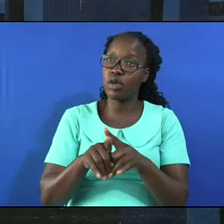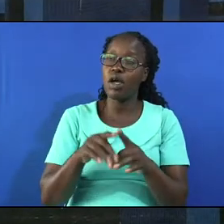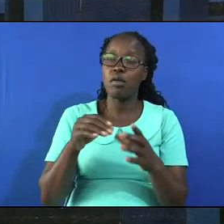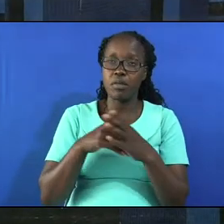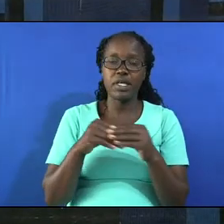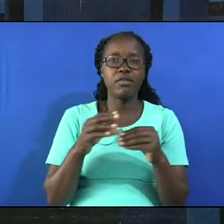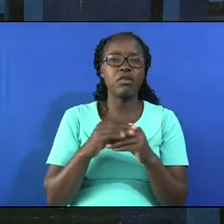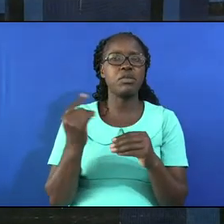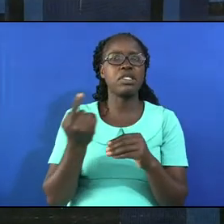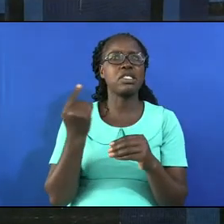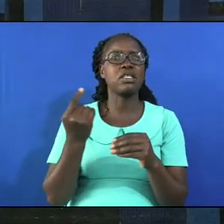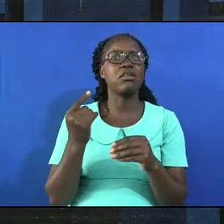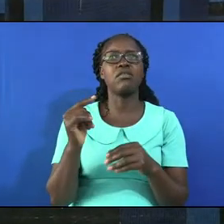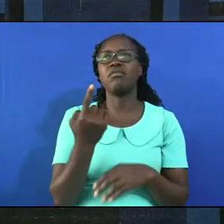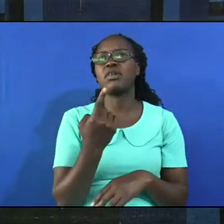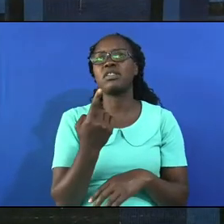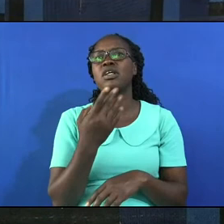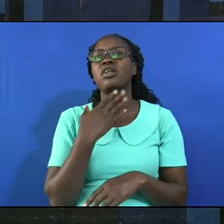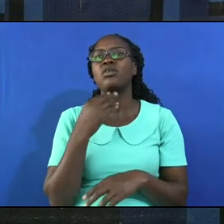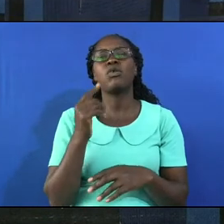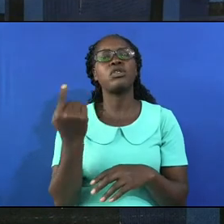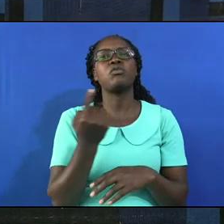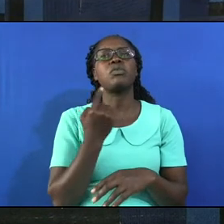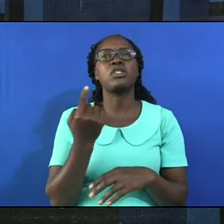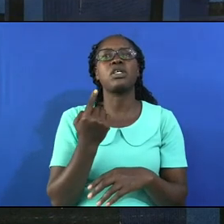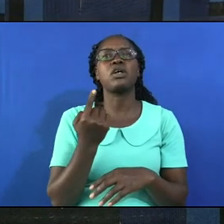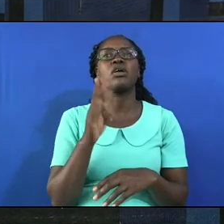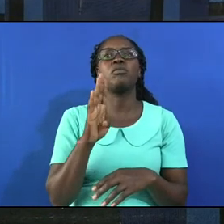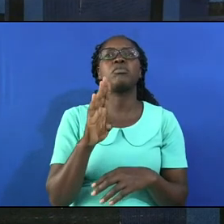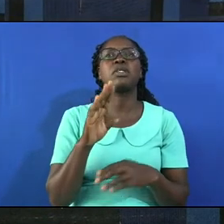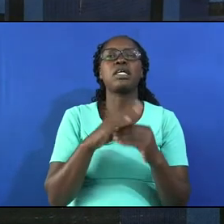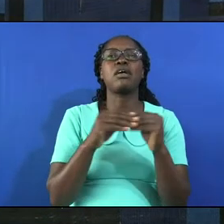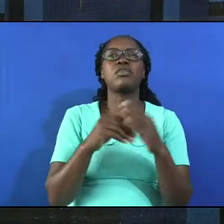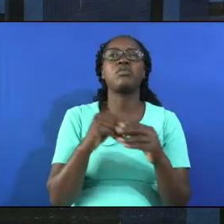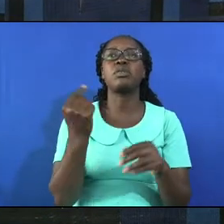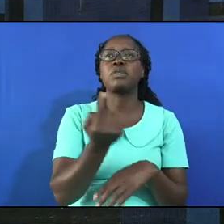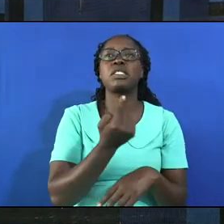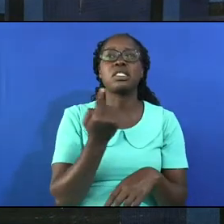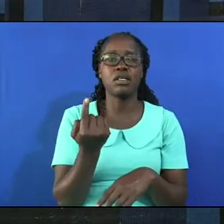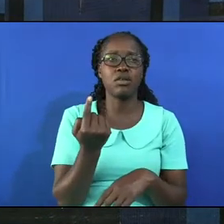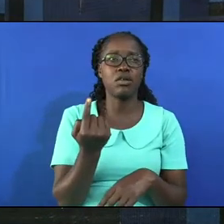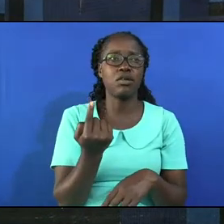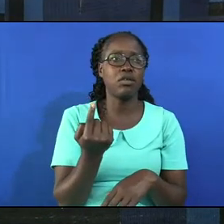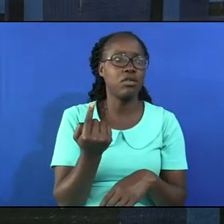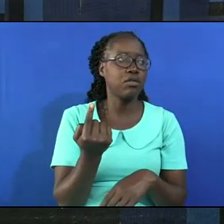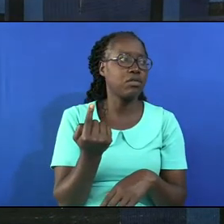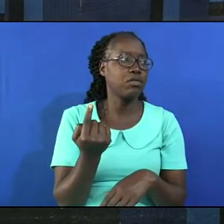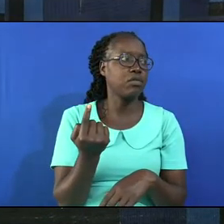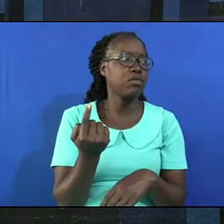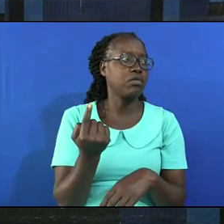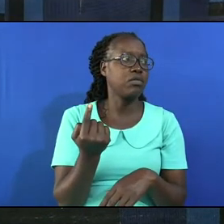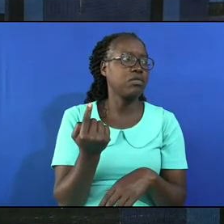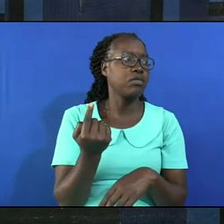being single first. Do you want to be single? Be comfortable with being single.